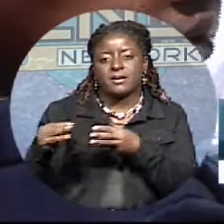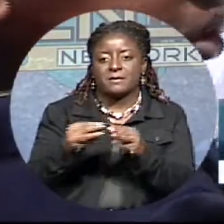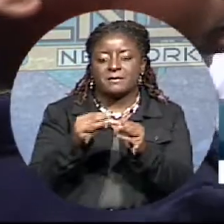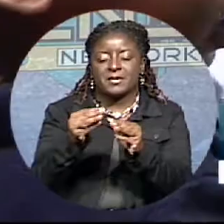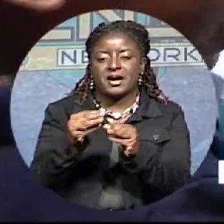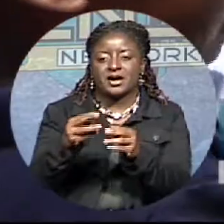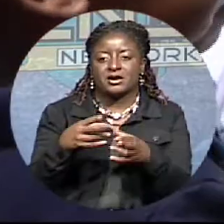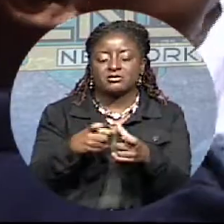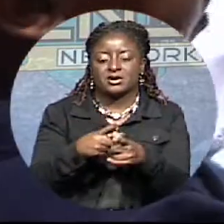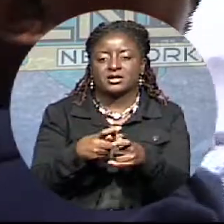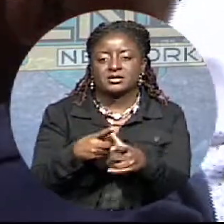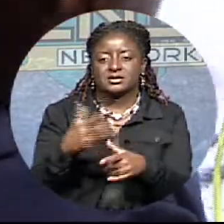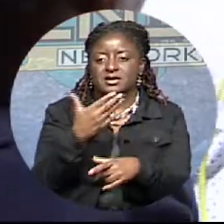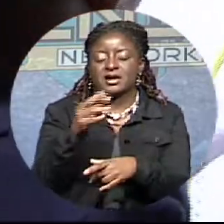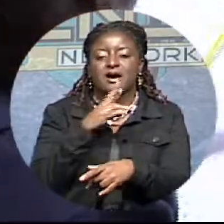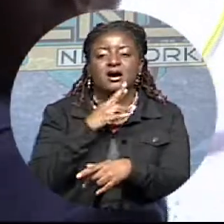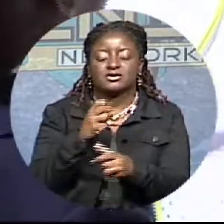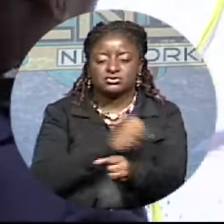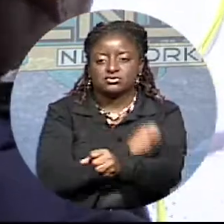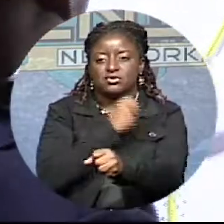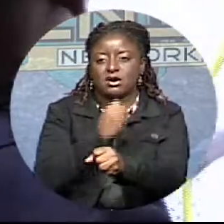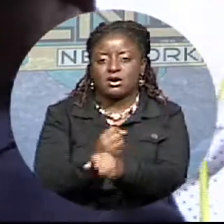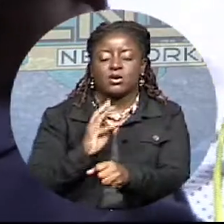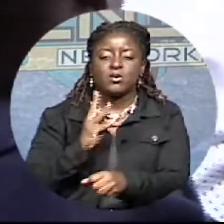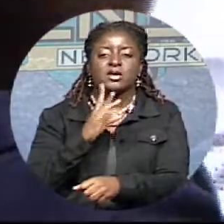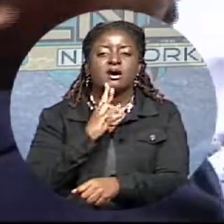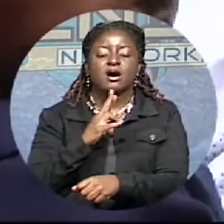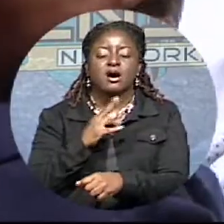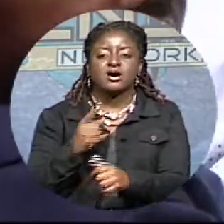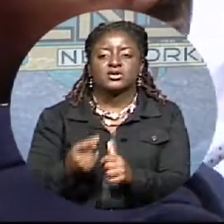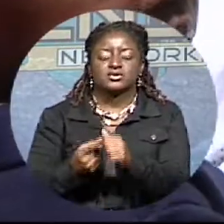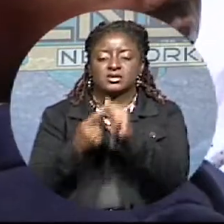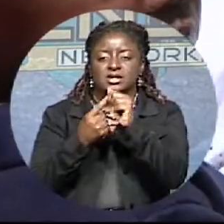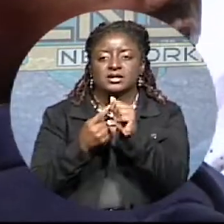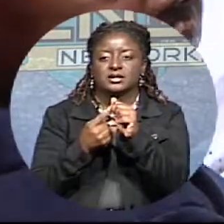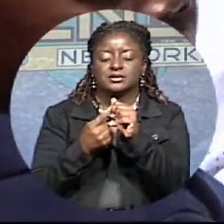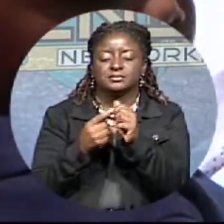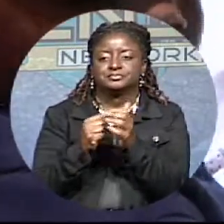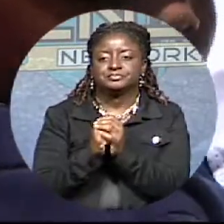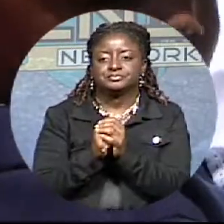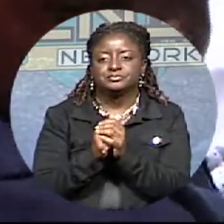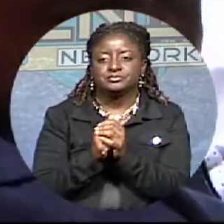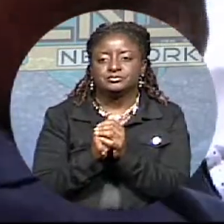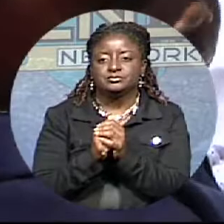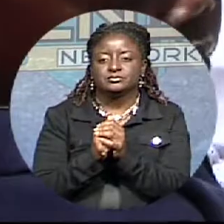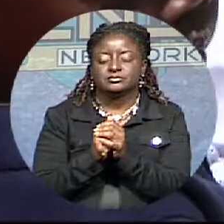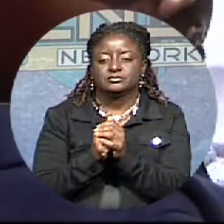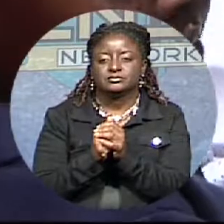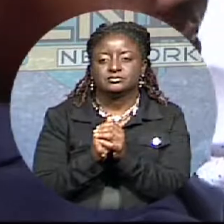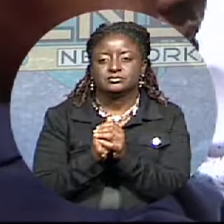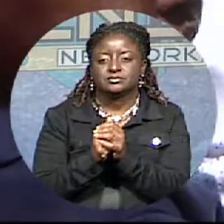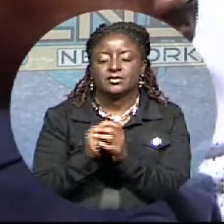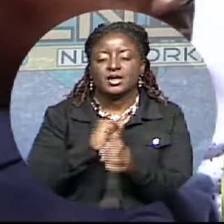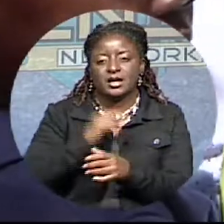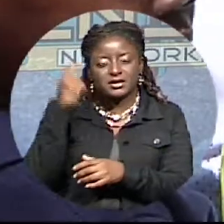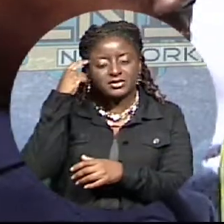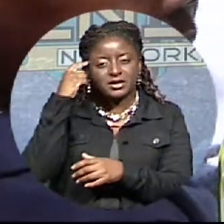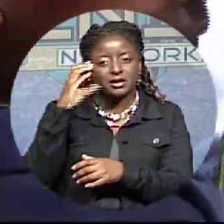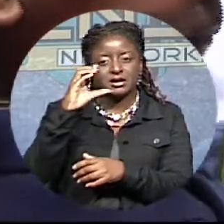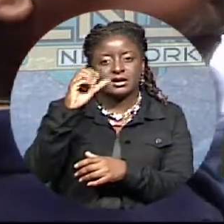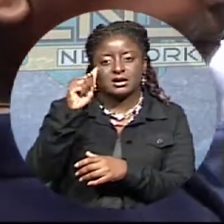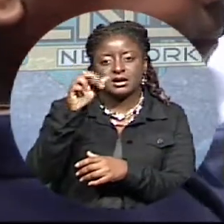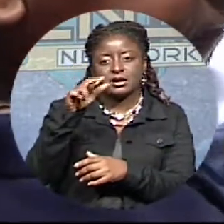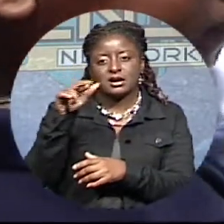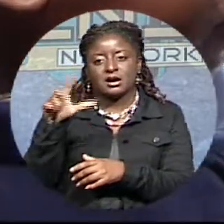strong. We are unique in terms of that breed and that running. And I think like Kyle